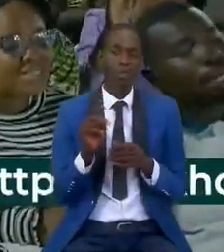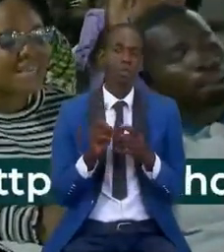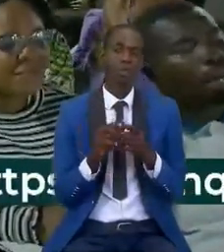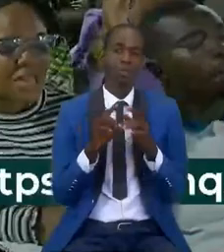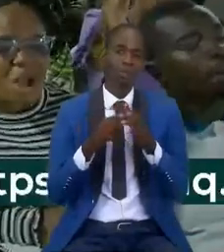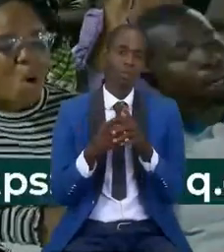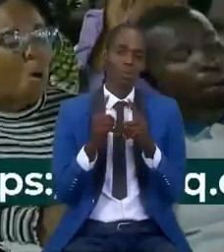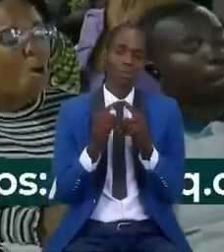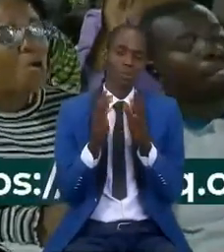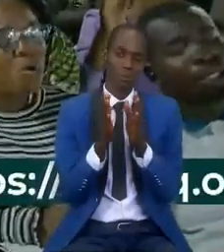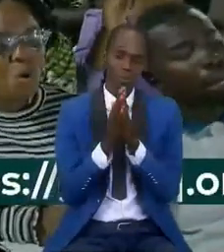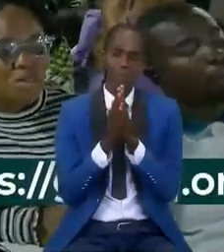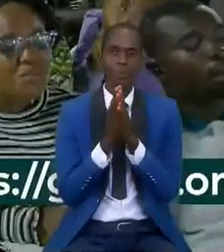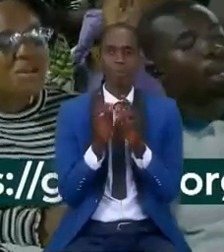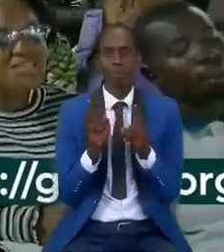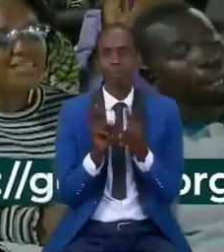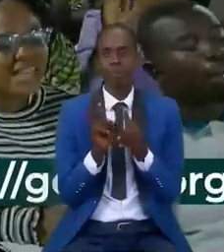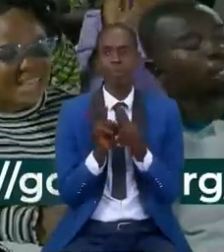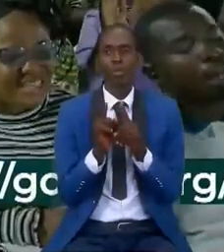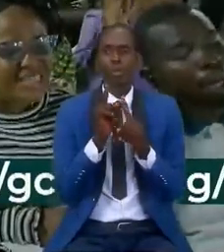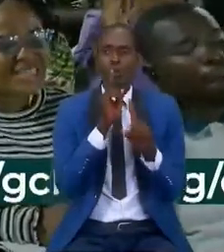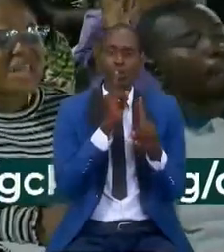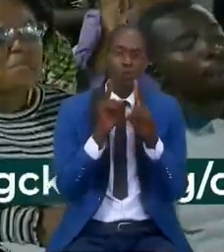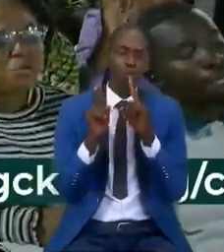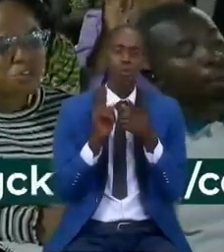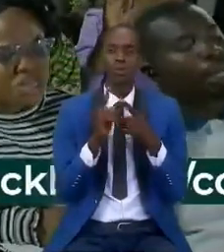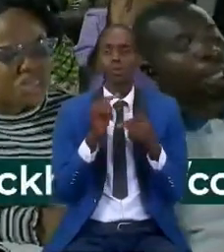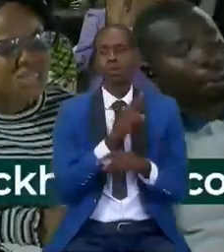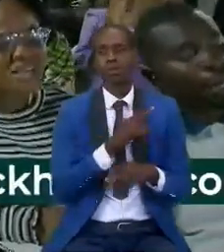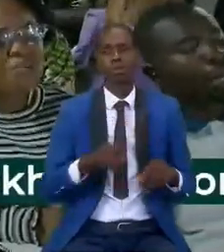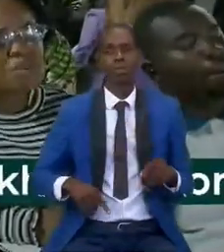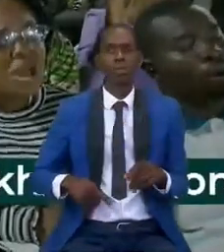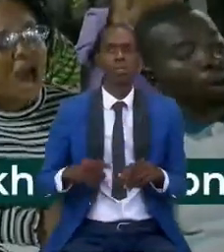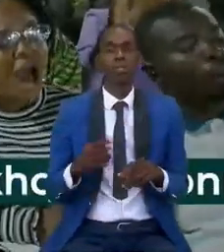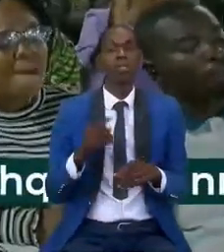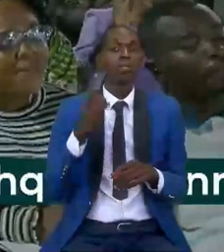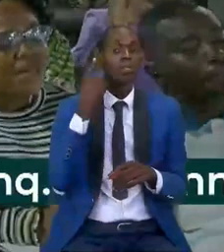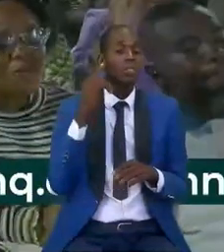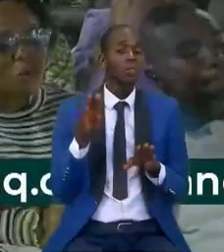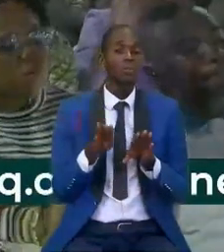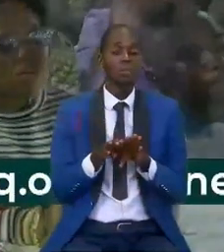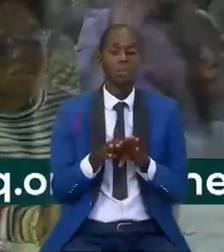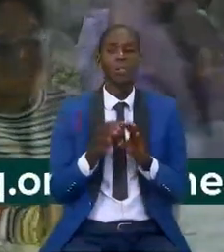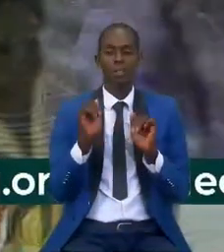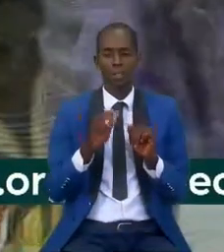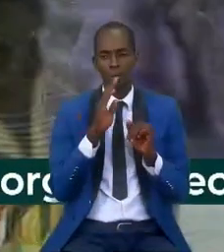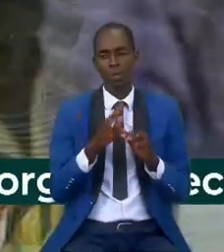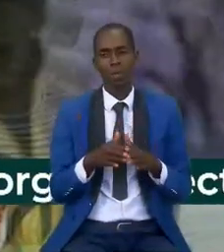towards the end at the Airstream that side can I see if you are finished where Beyond at me